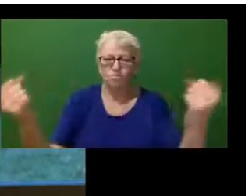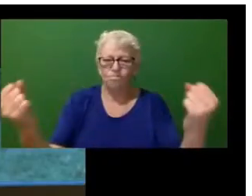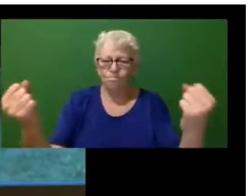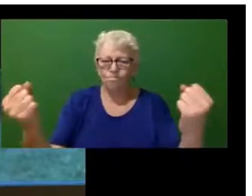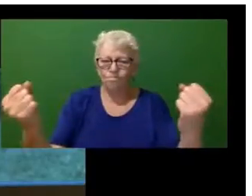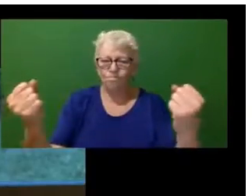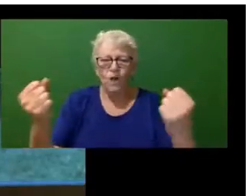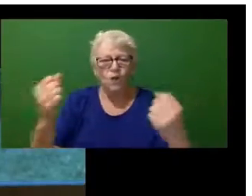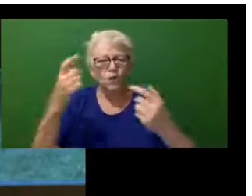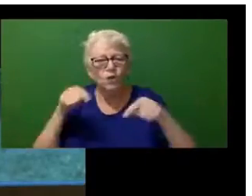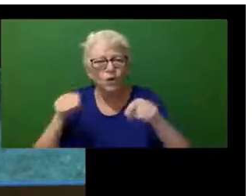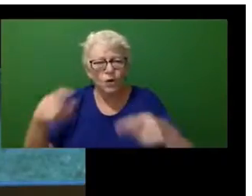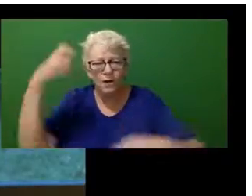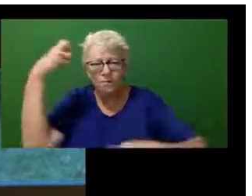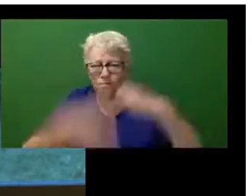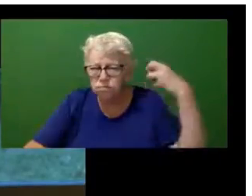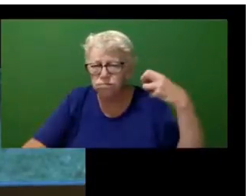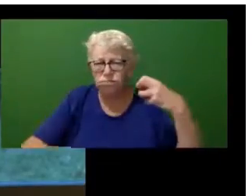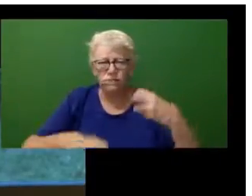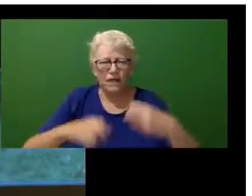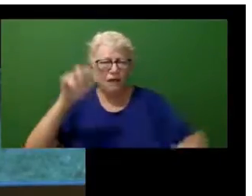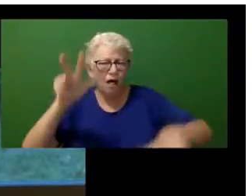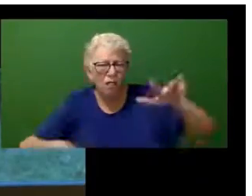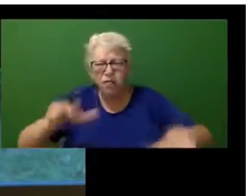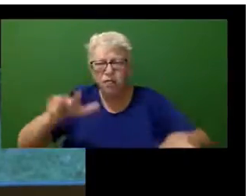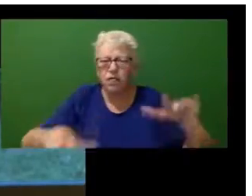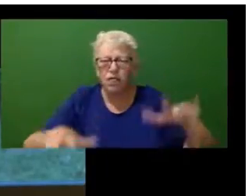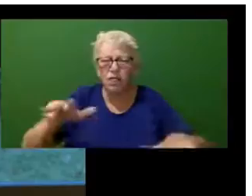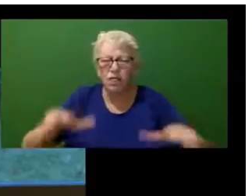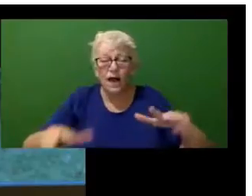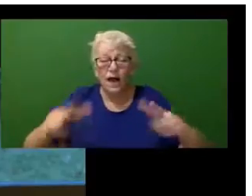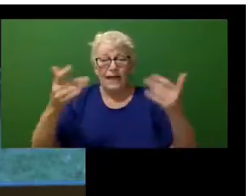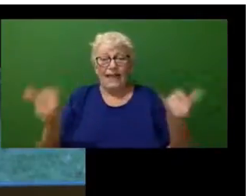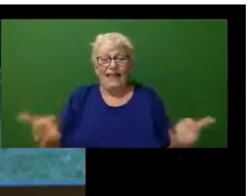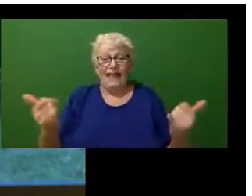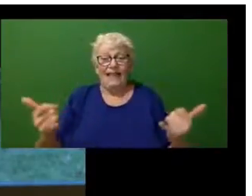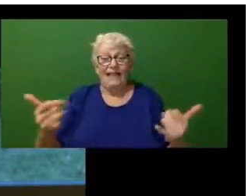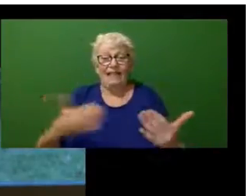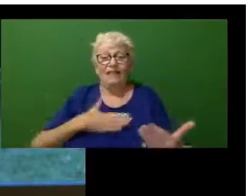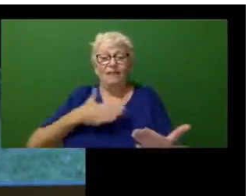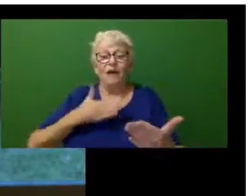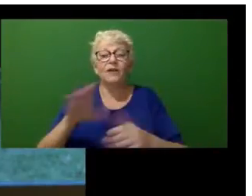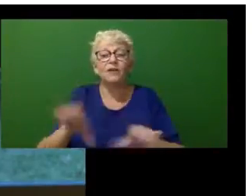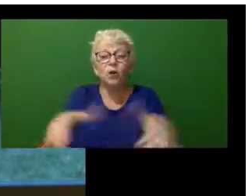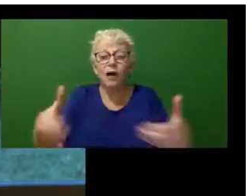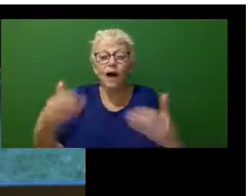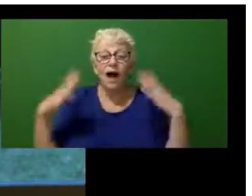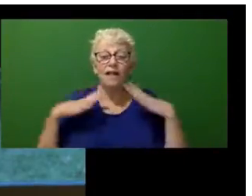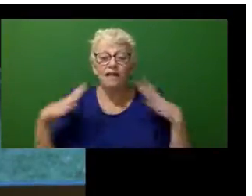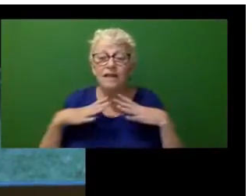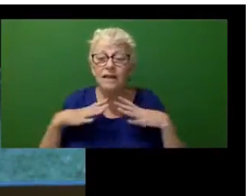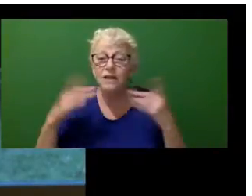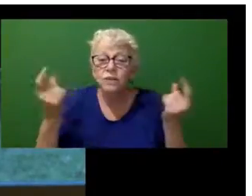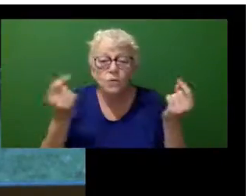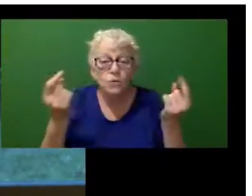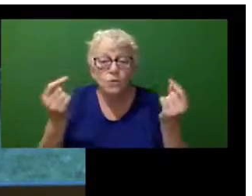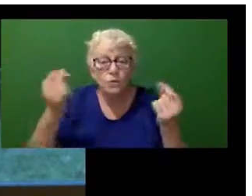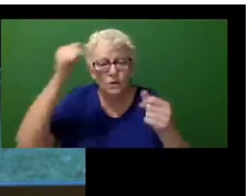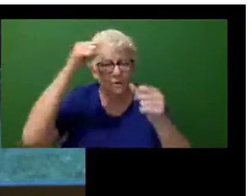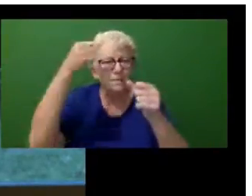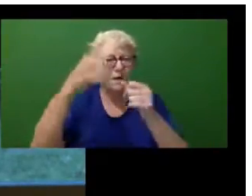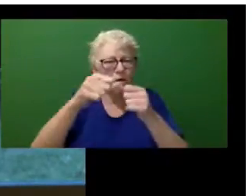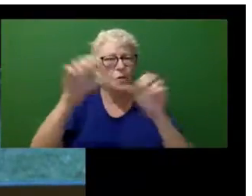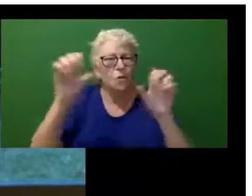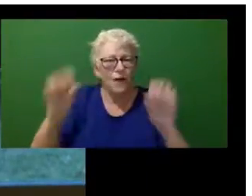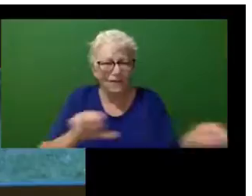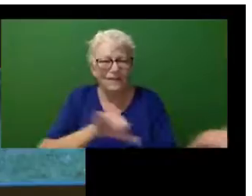of resilience and courage in the face of hardship and uncertainty. And on this Simchat Torah, we remind ourselves